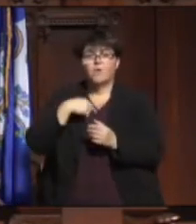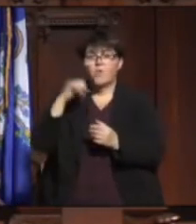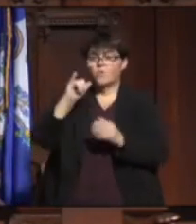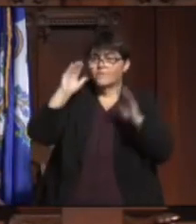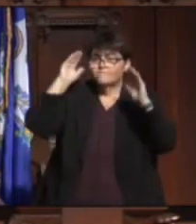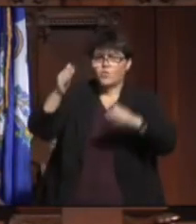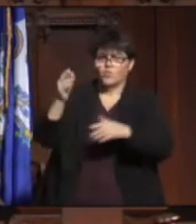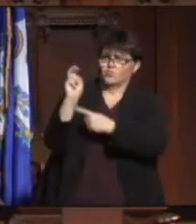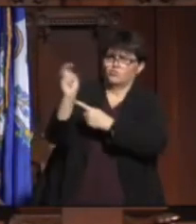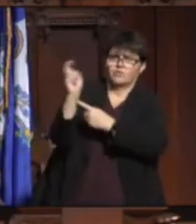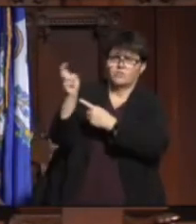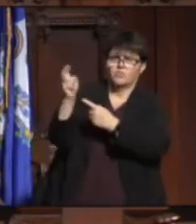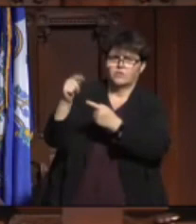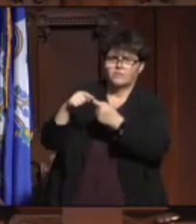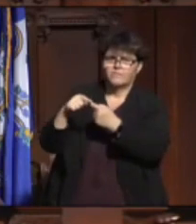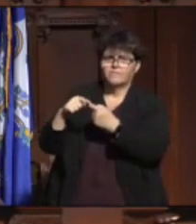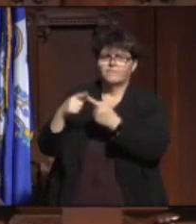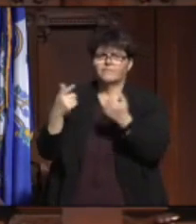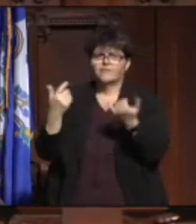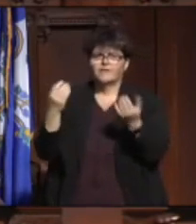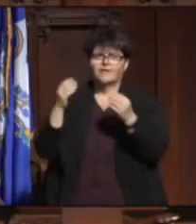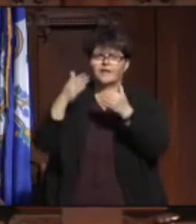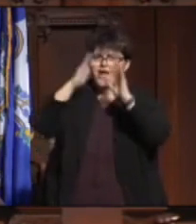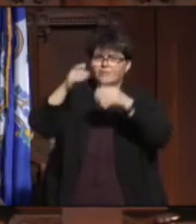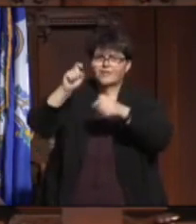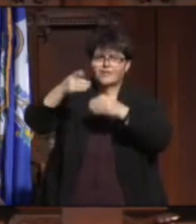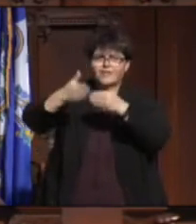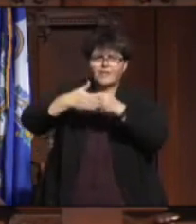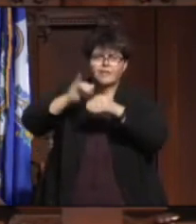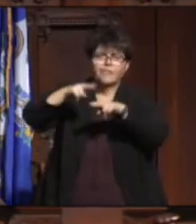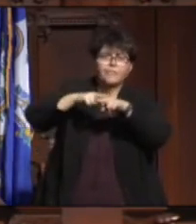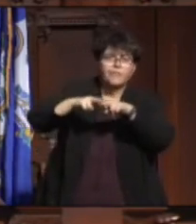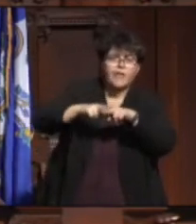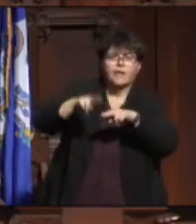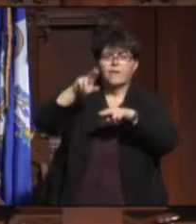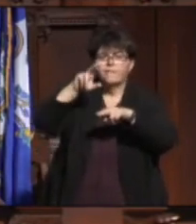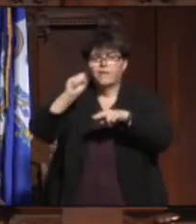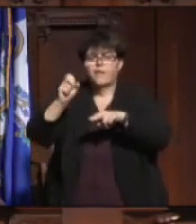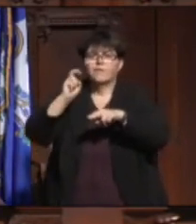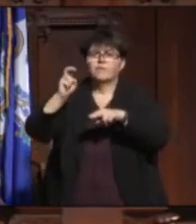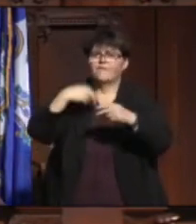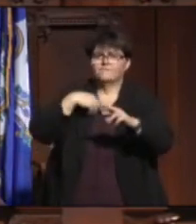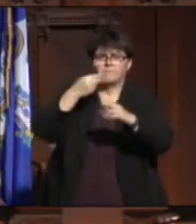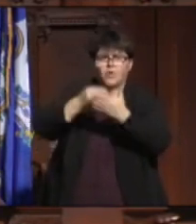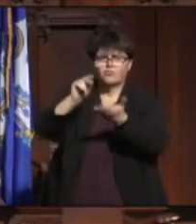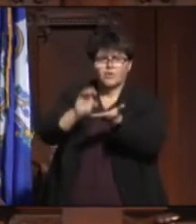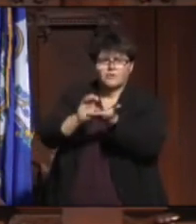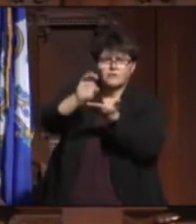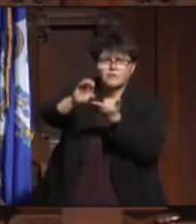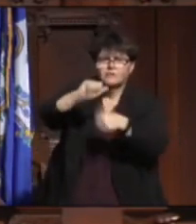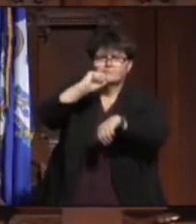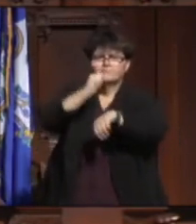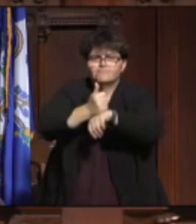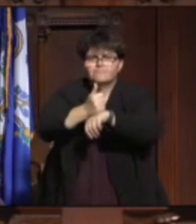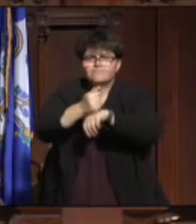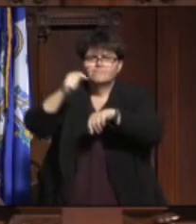in additional federal support to strengthen and speed up our aging transportation system.